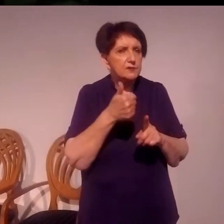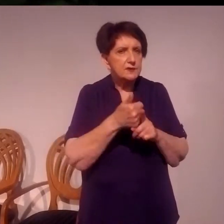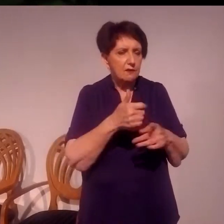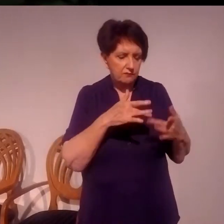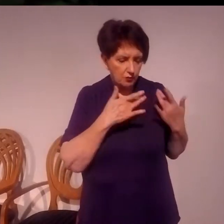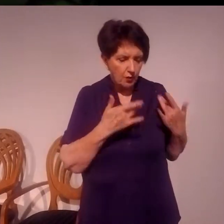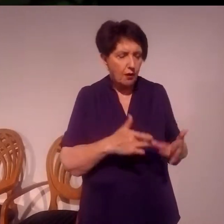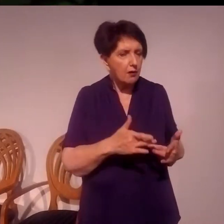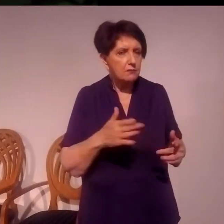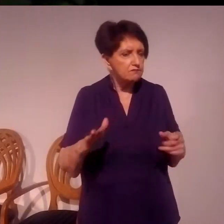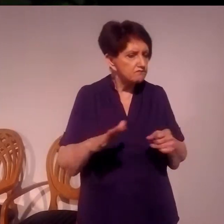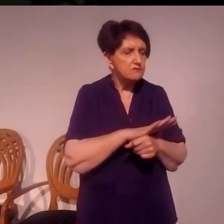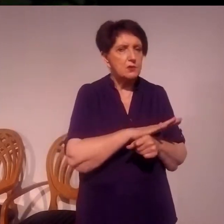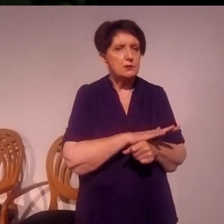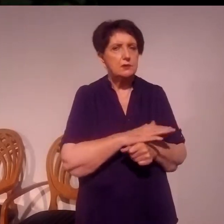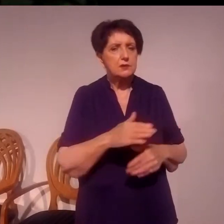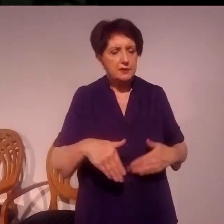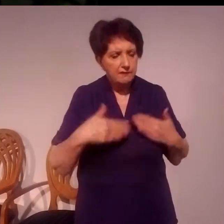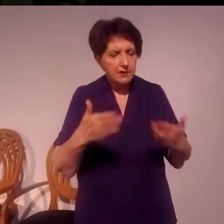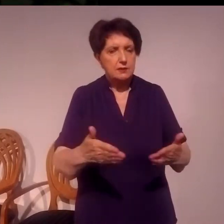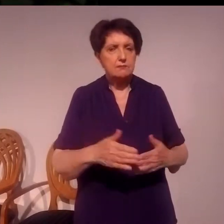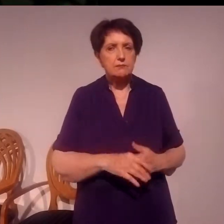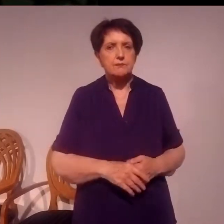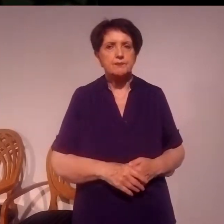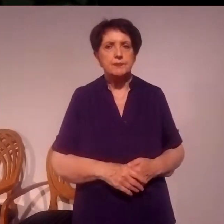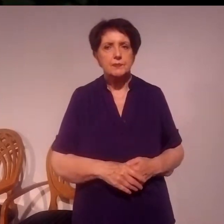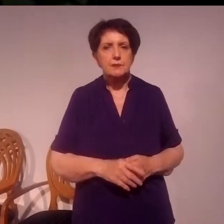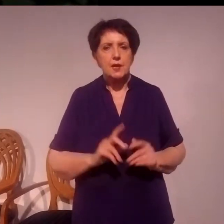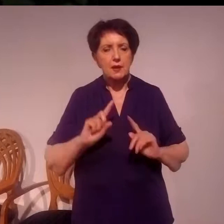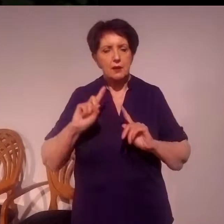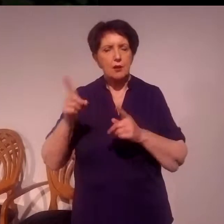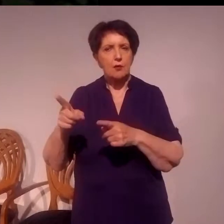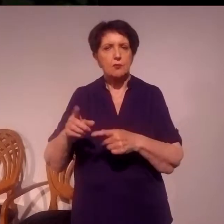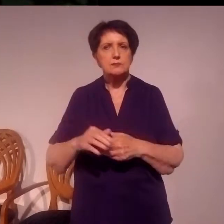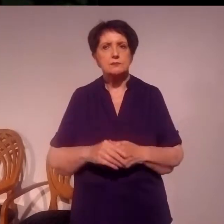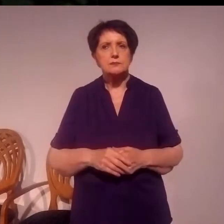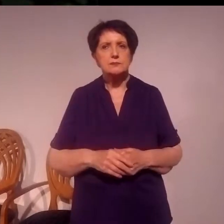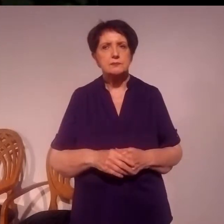it, and then go.